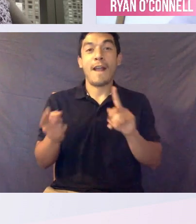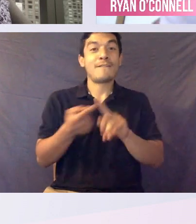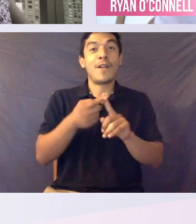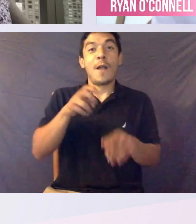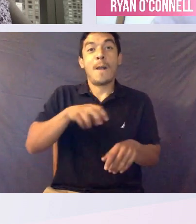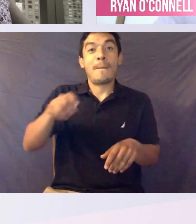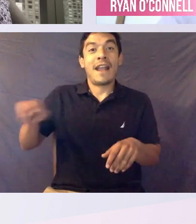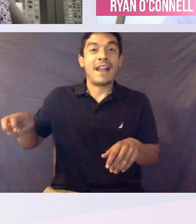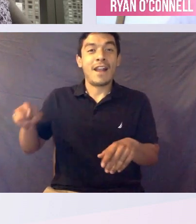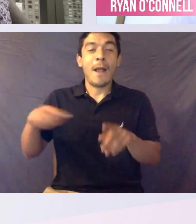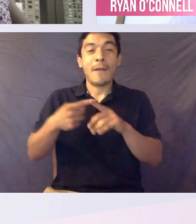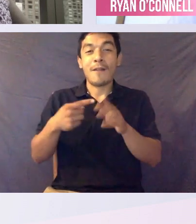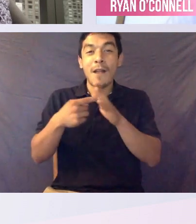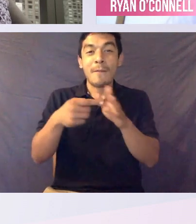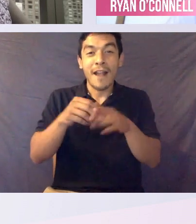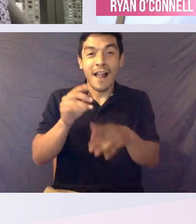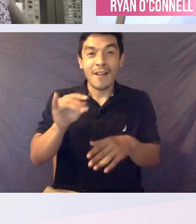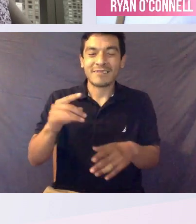once a week.